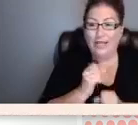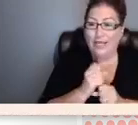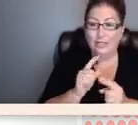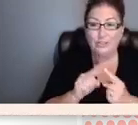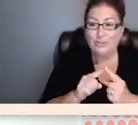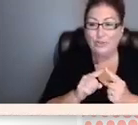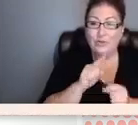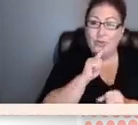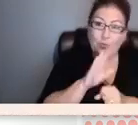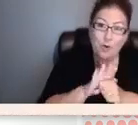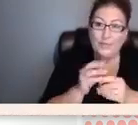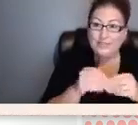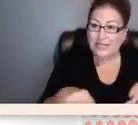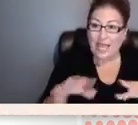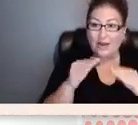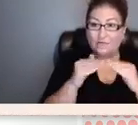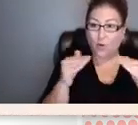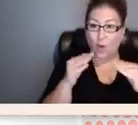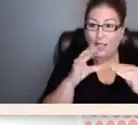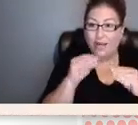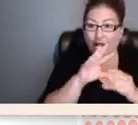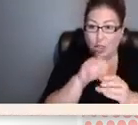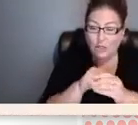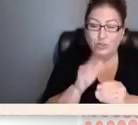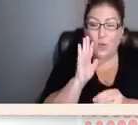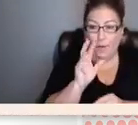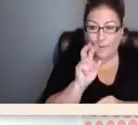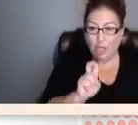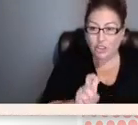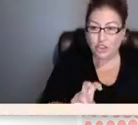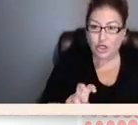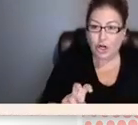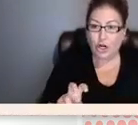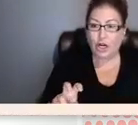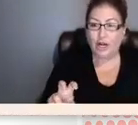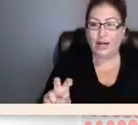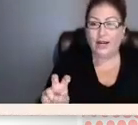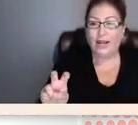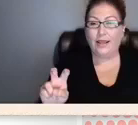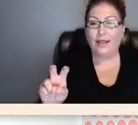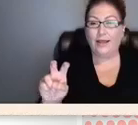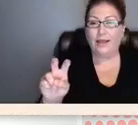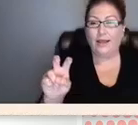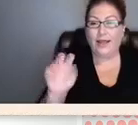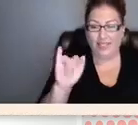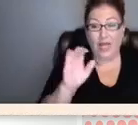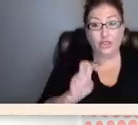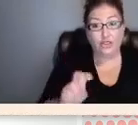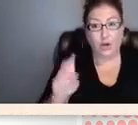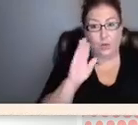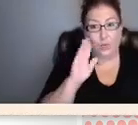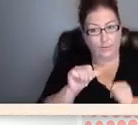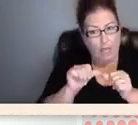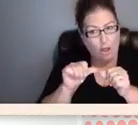inclusion. It's going to be a journey, and that journey is going to be ongoing.